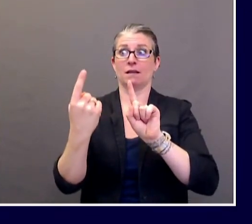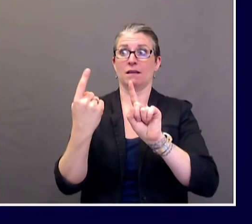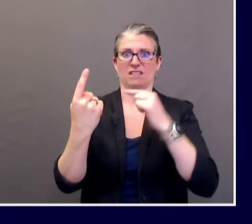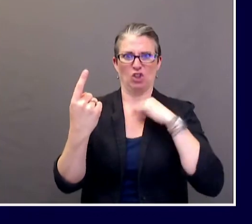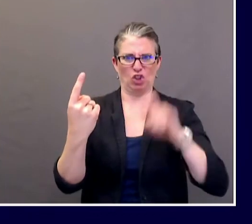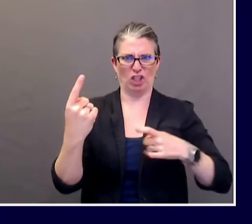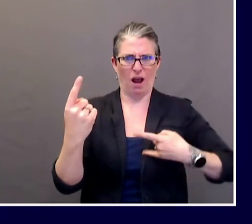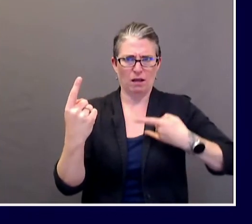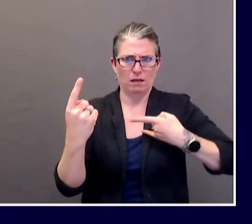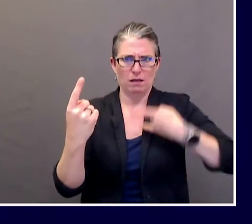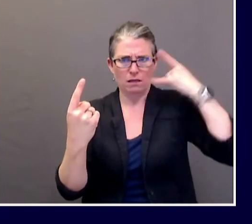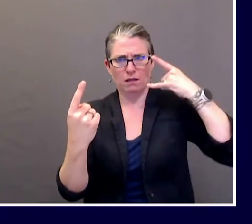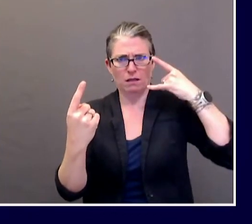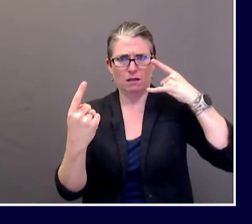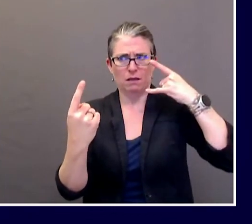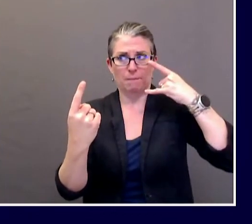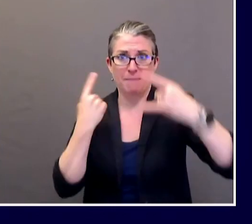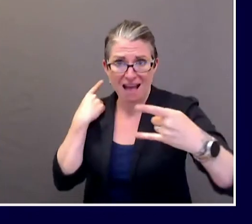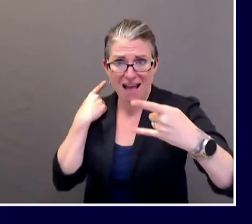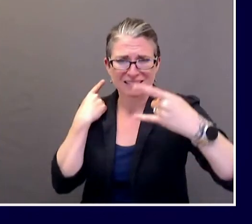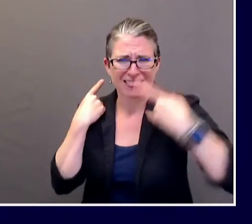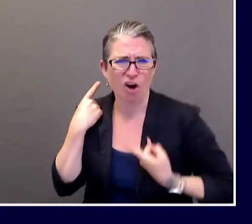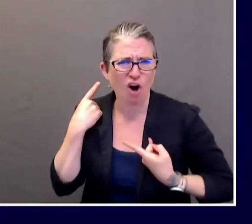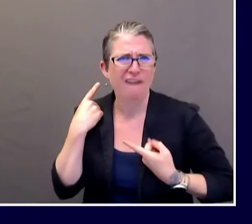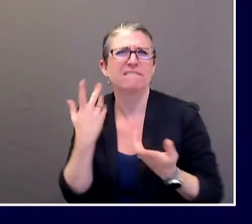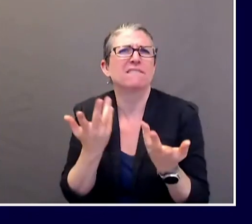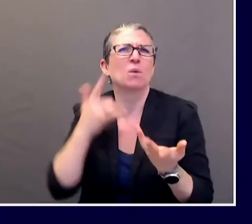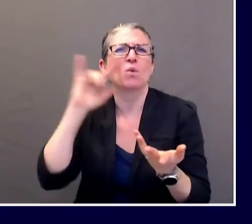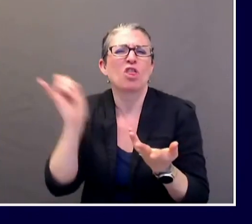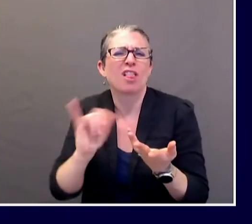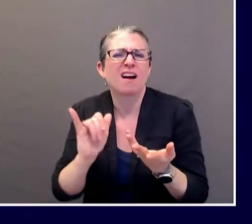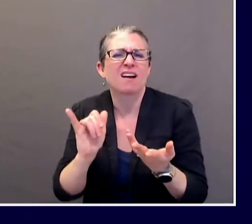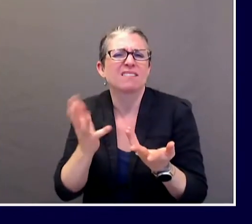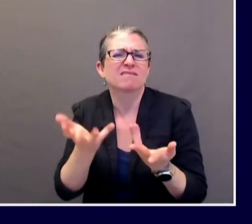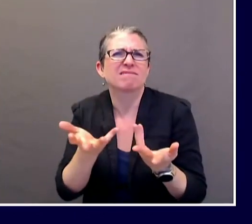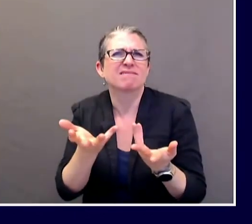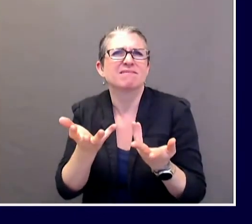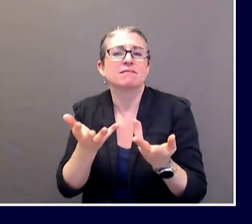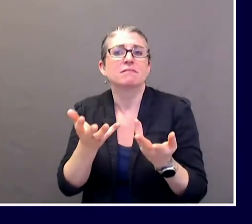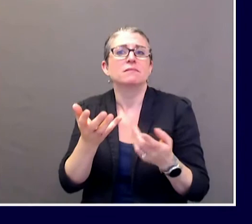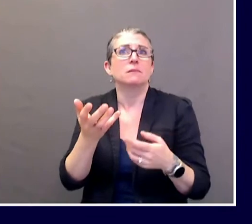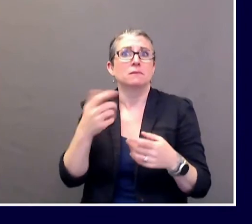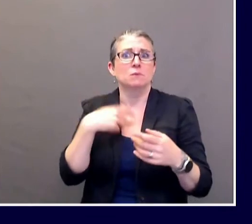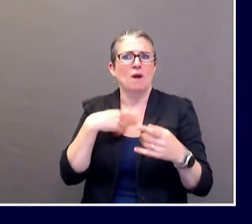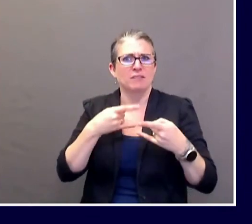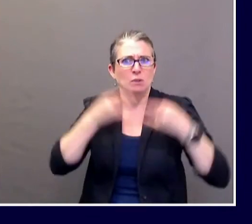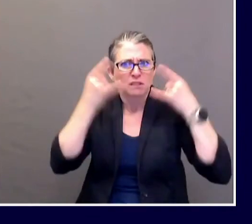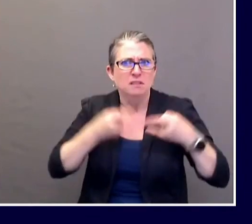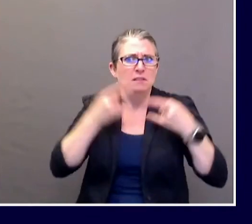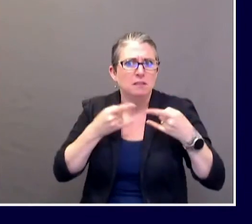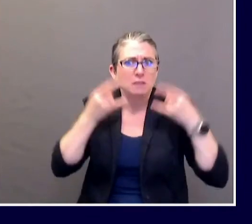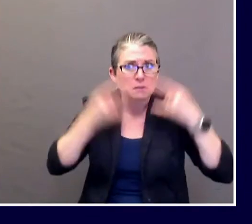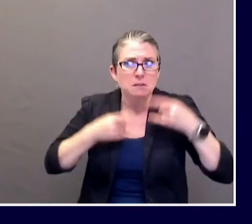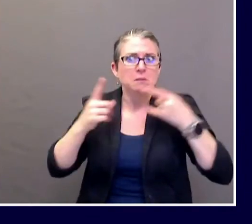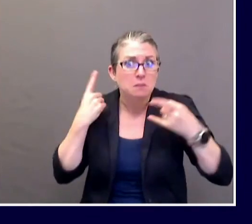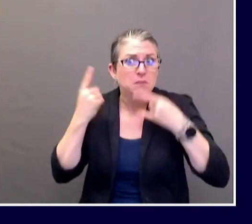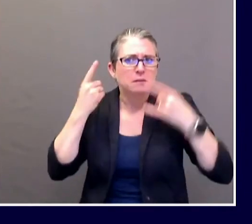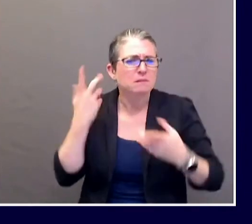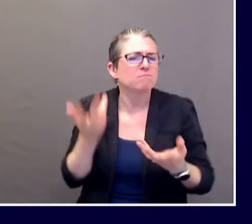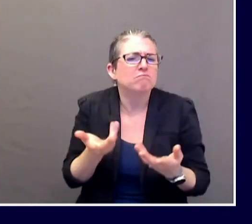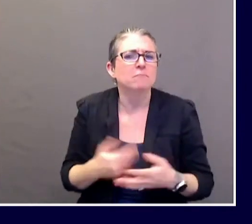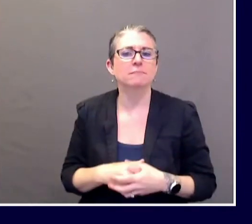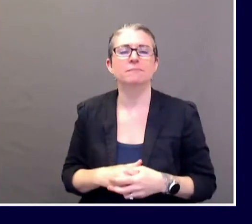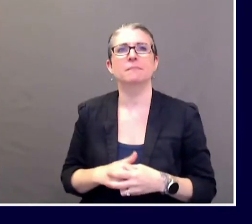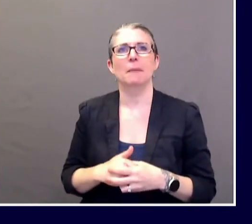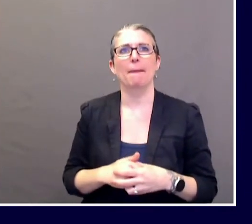question where social distancing isn't possible. Yeah, let me begin with a just simple statement: is when you're